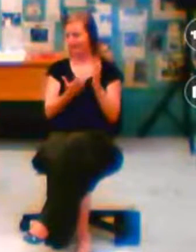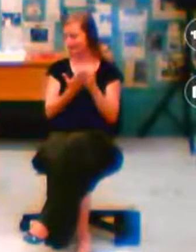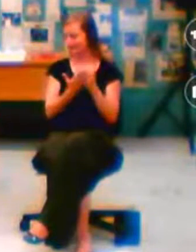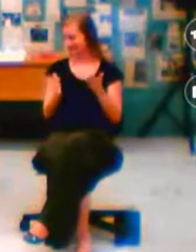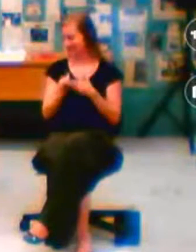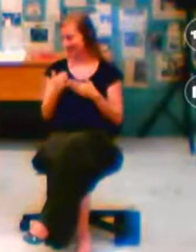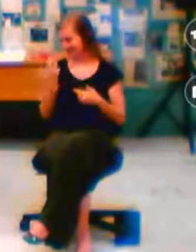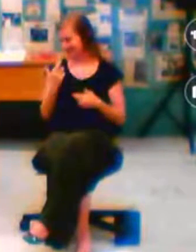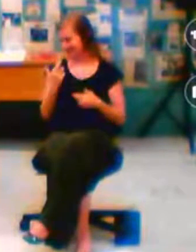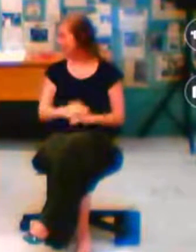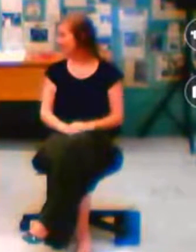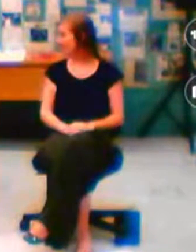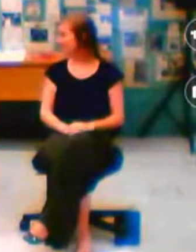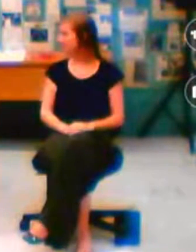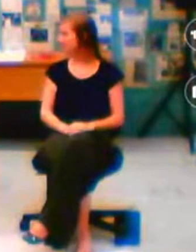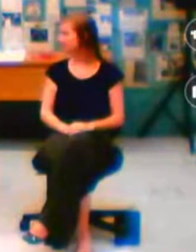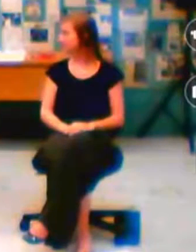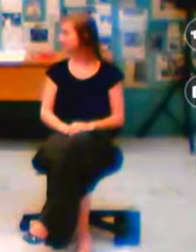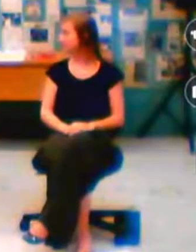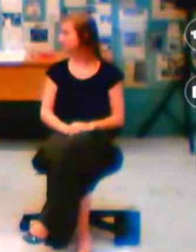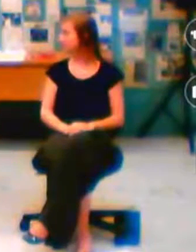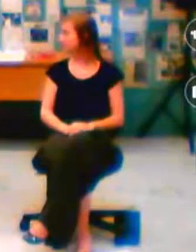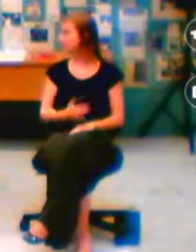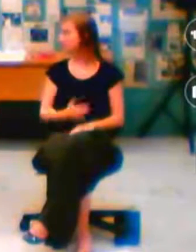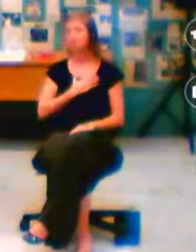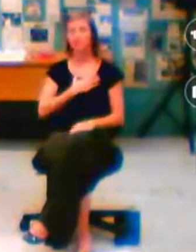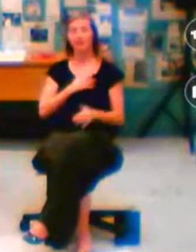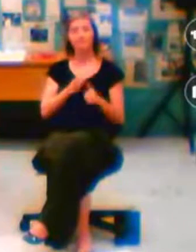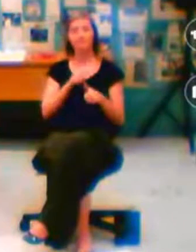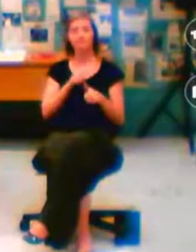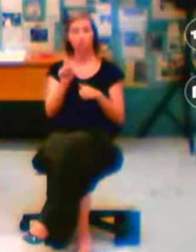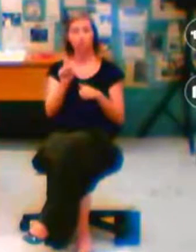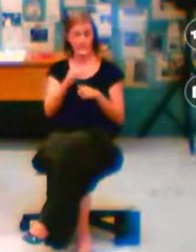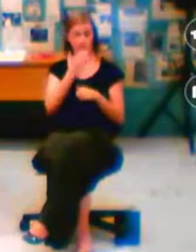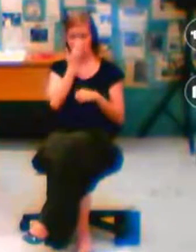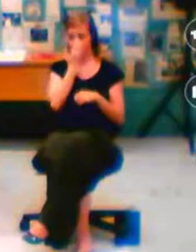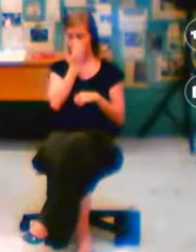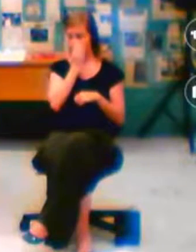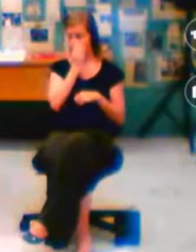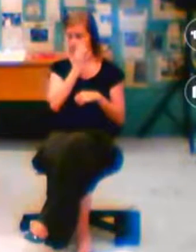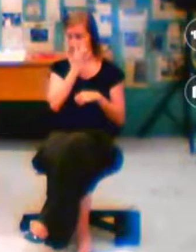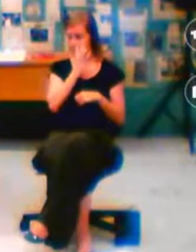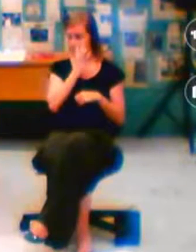I didn't think about that. Yeah. You know, this is the techno game.